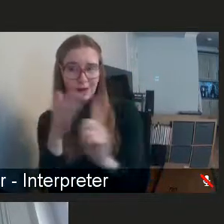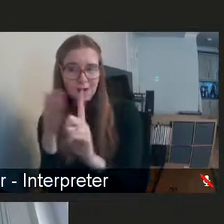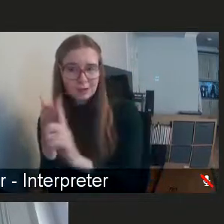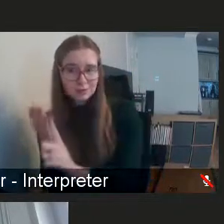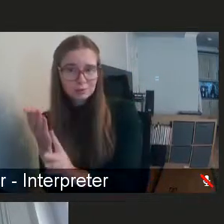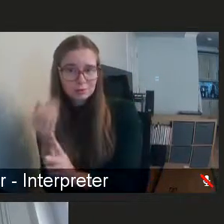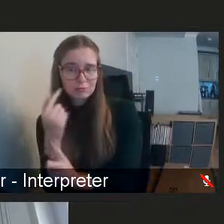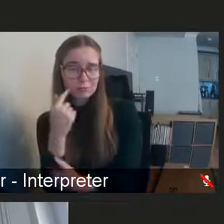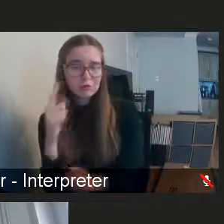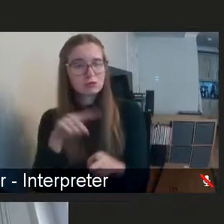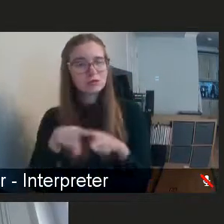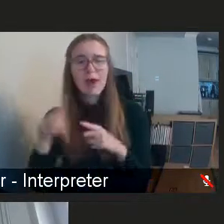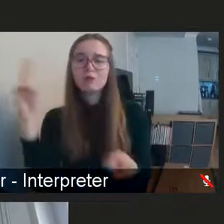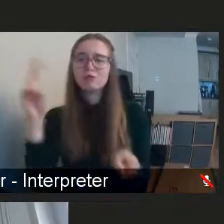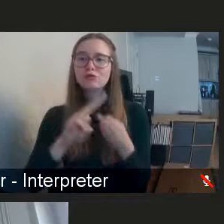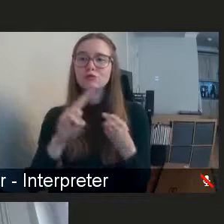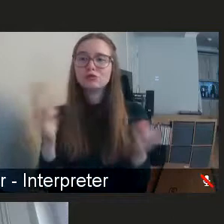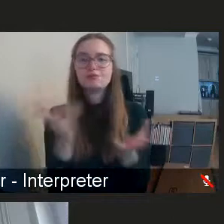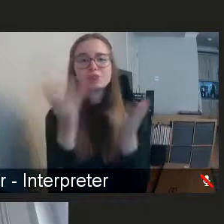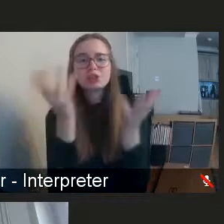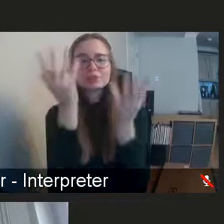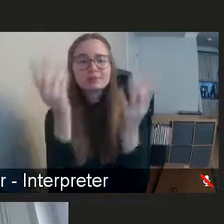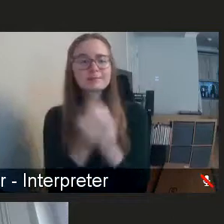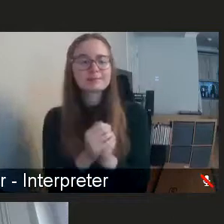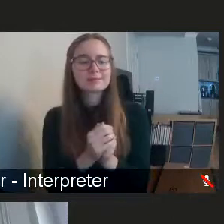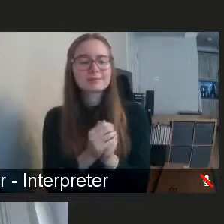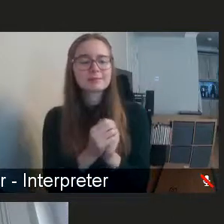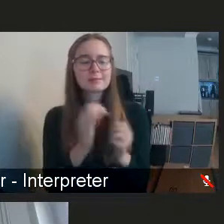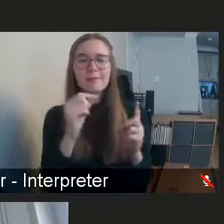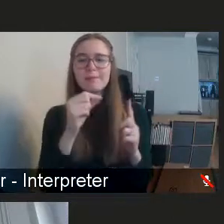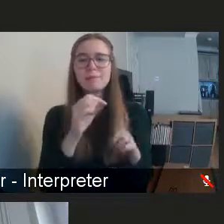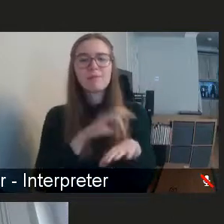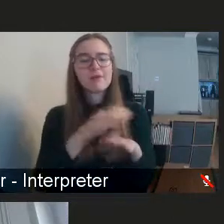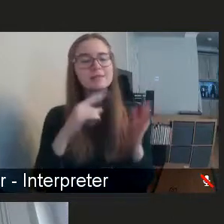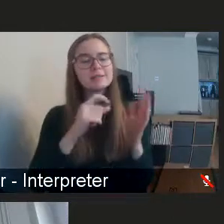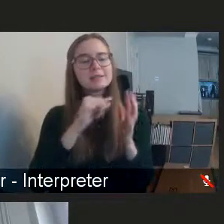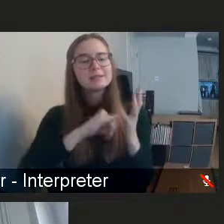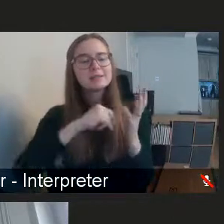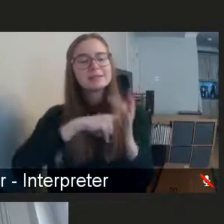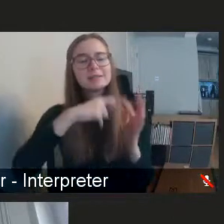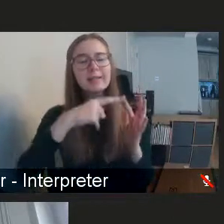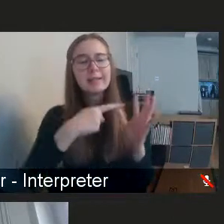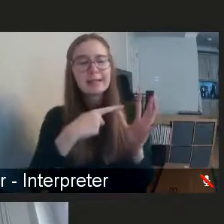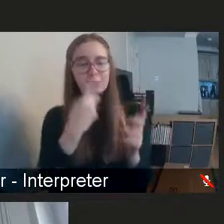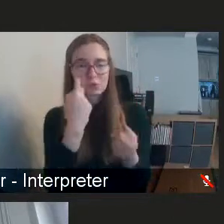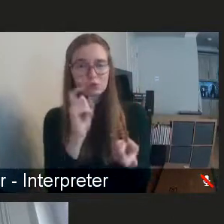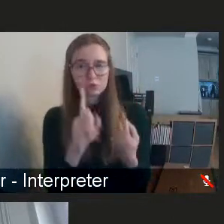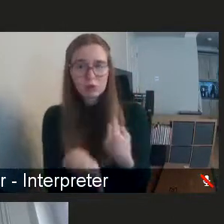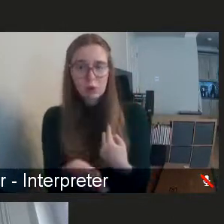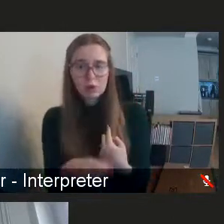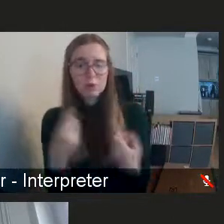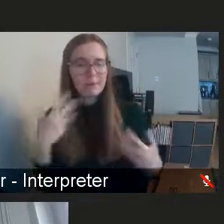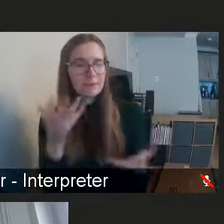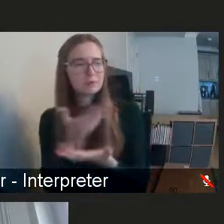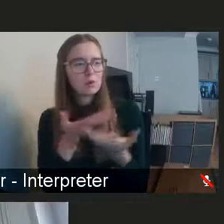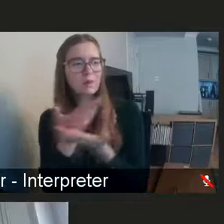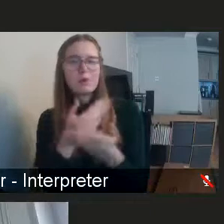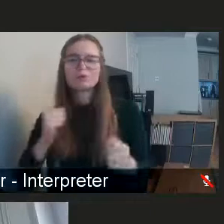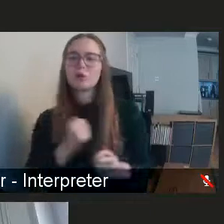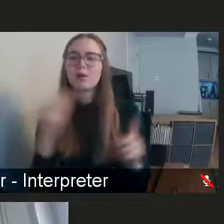in order to reduce emissions. Professor Ski, can I ask you maybe to respond to that first? We've talked about Scotland has a target